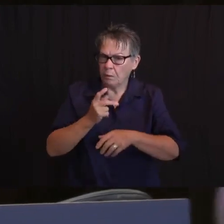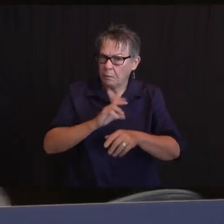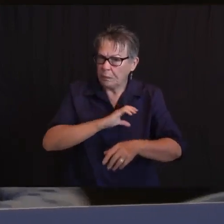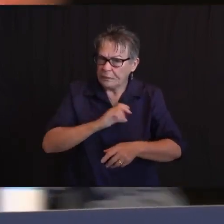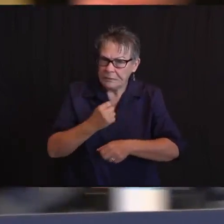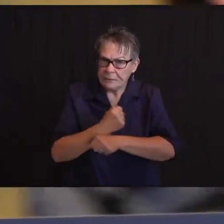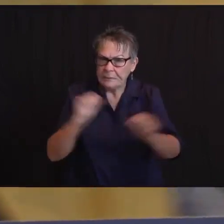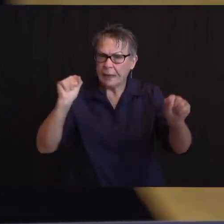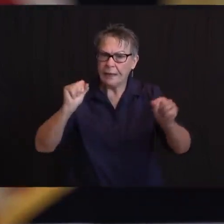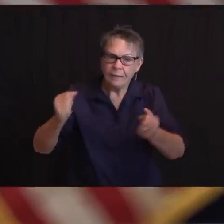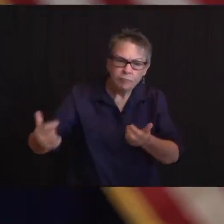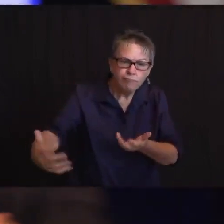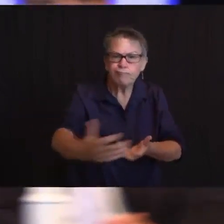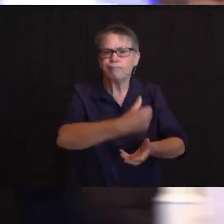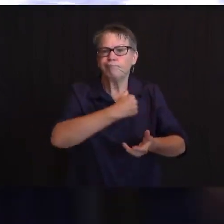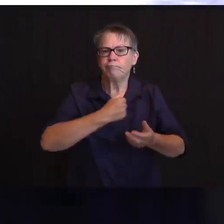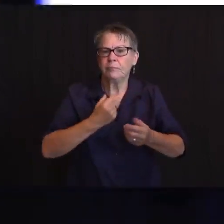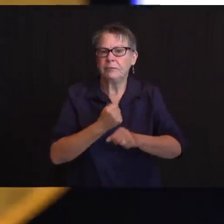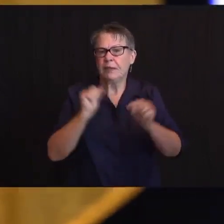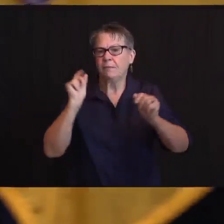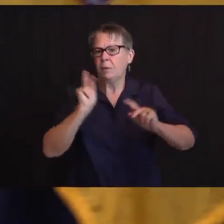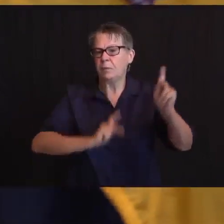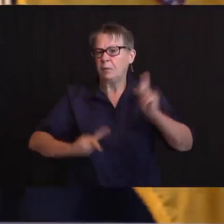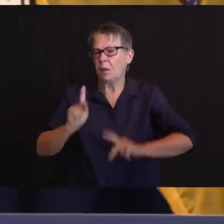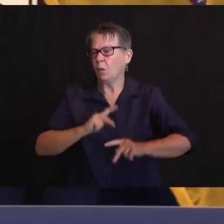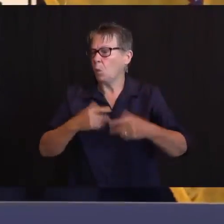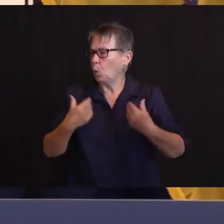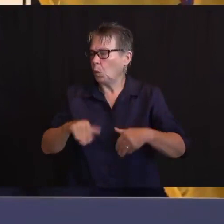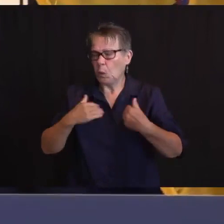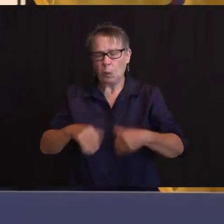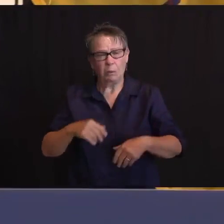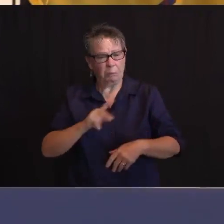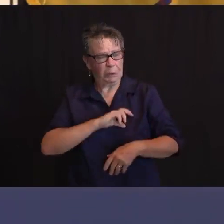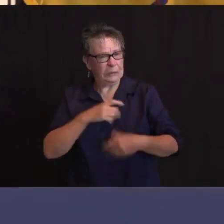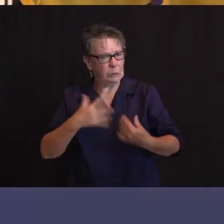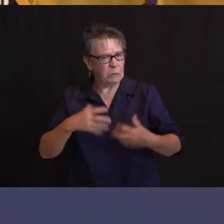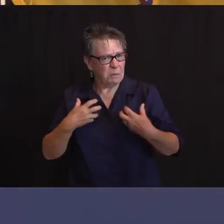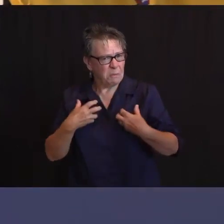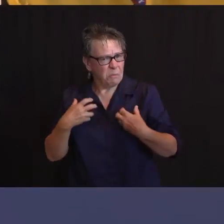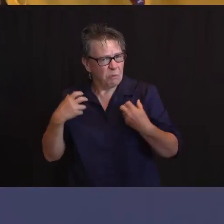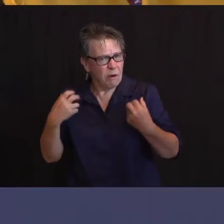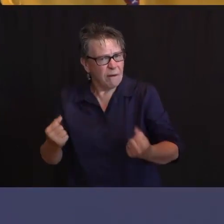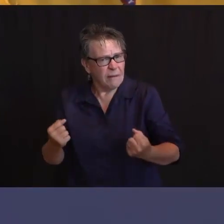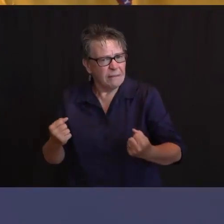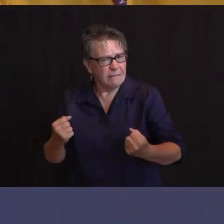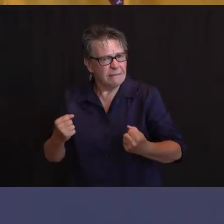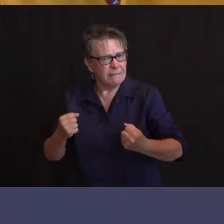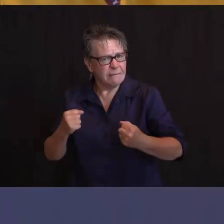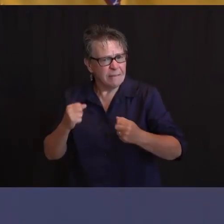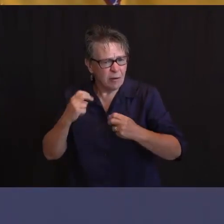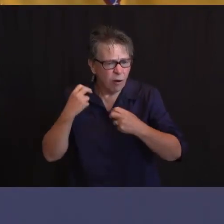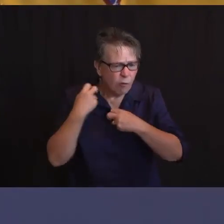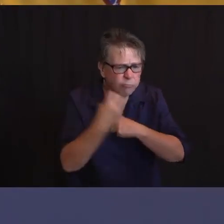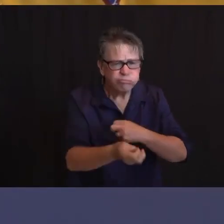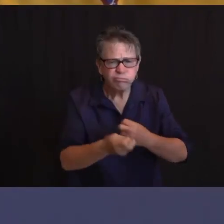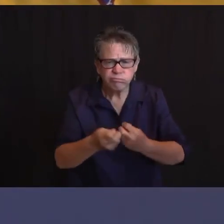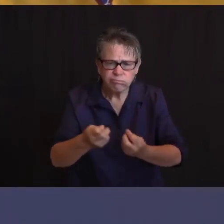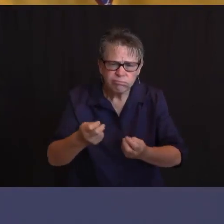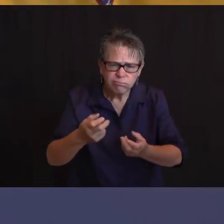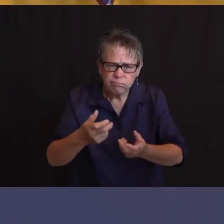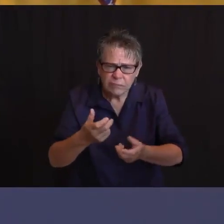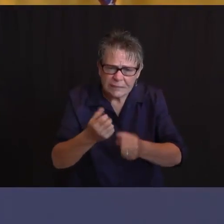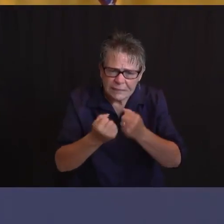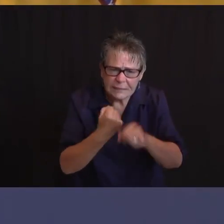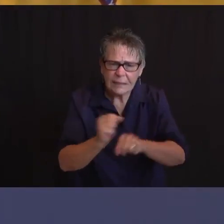bravery and heroism. So God bless them, and God bless, thank God, nobody had any serious issues from that. Thank you,